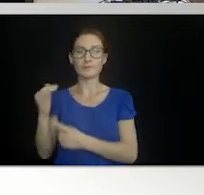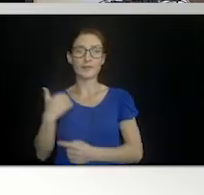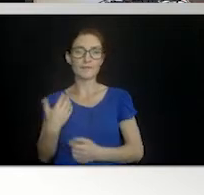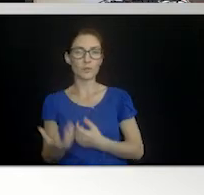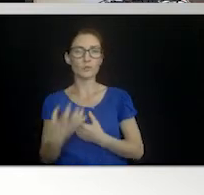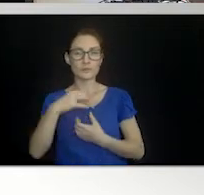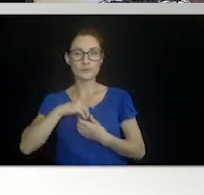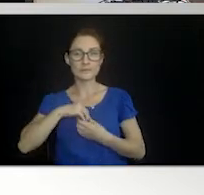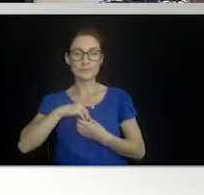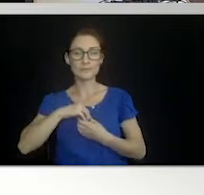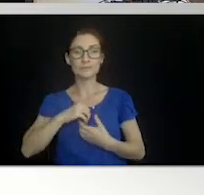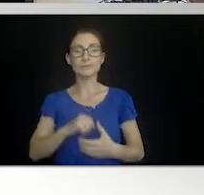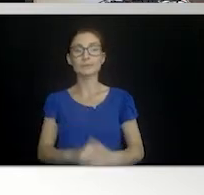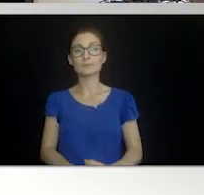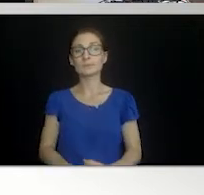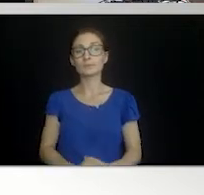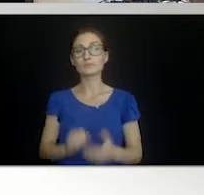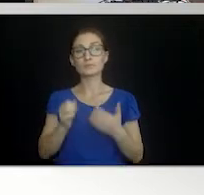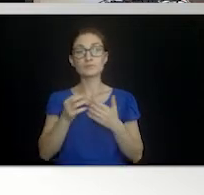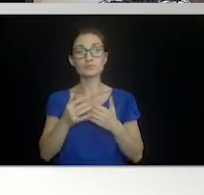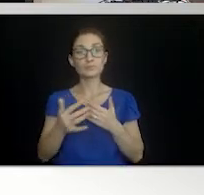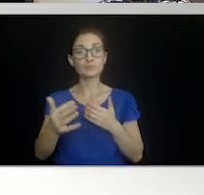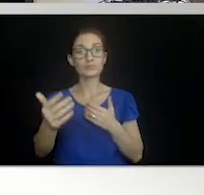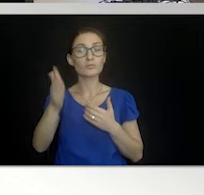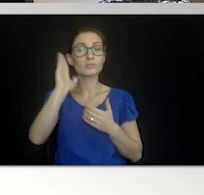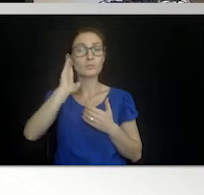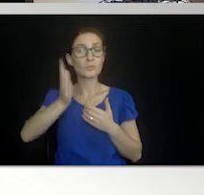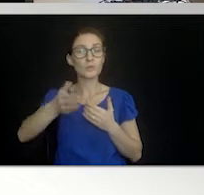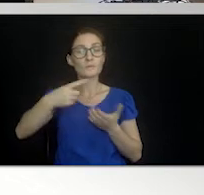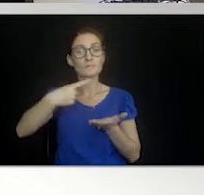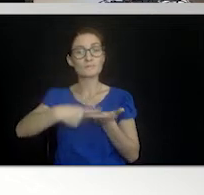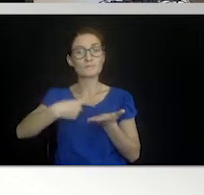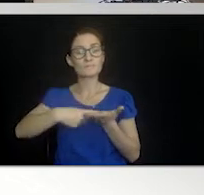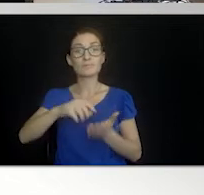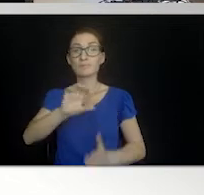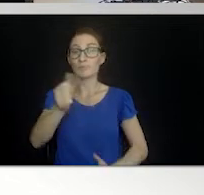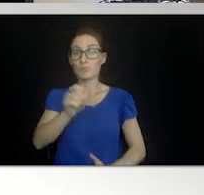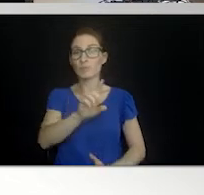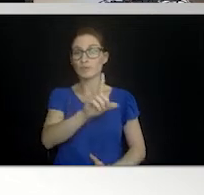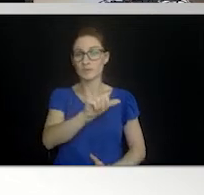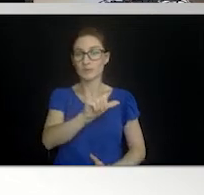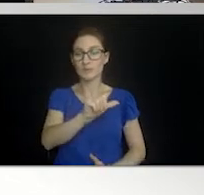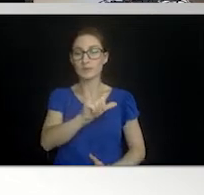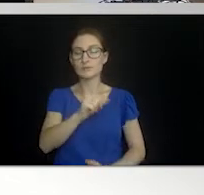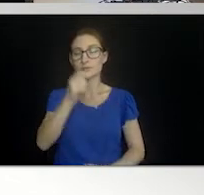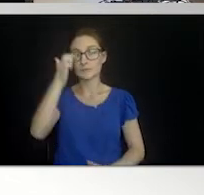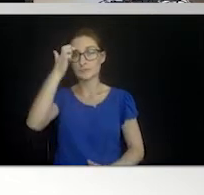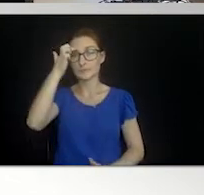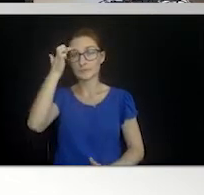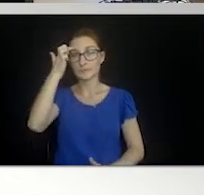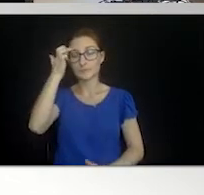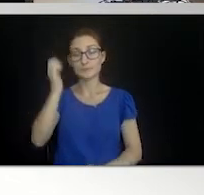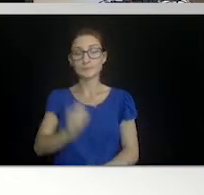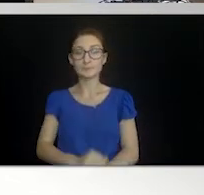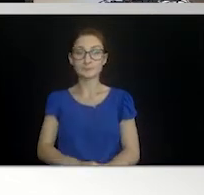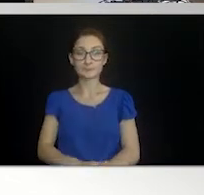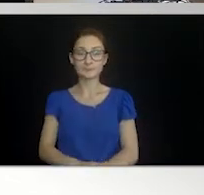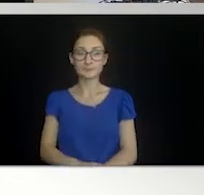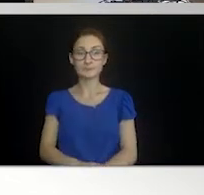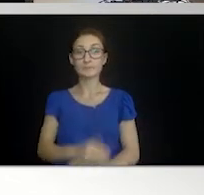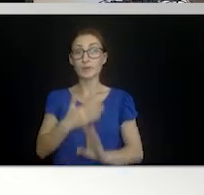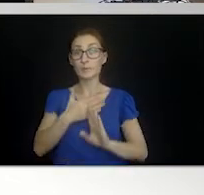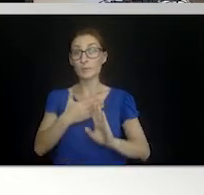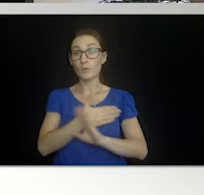autism, and at some point in time we will move on to other disabilities. But before